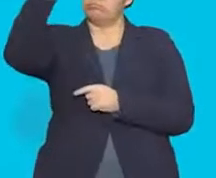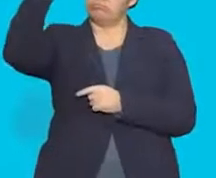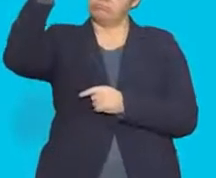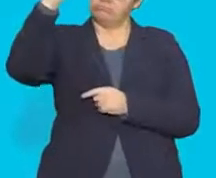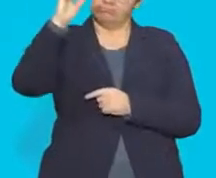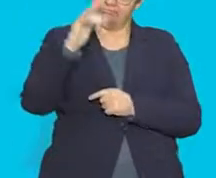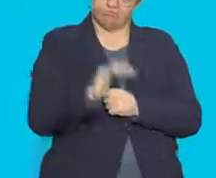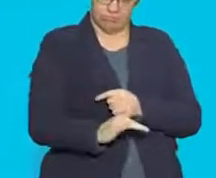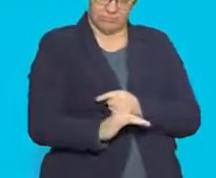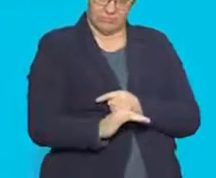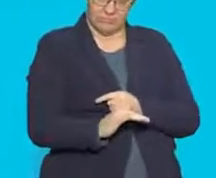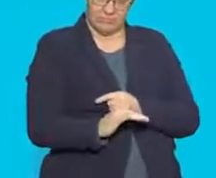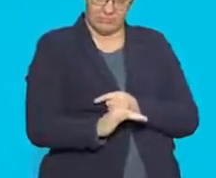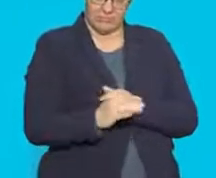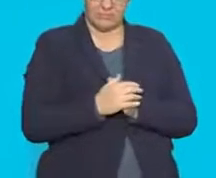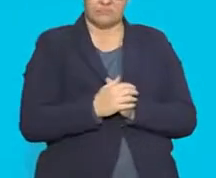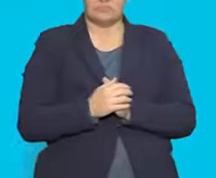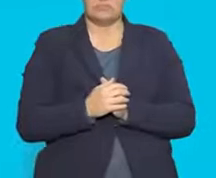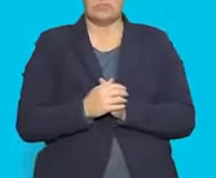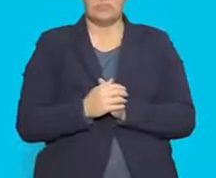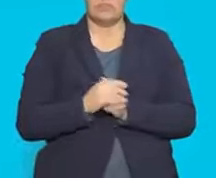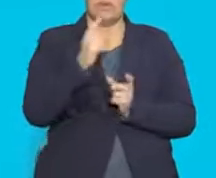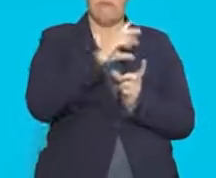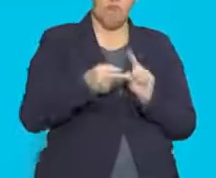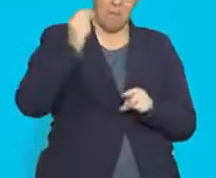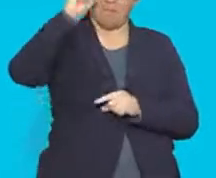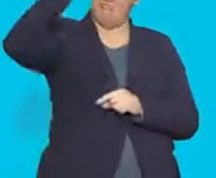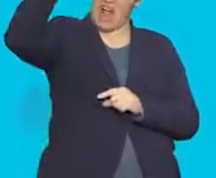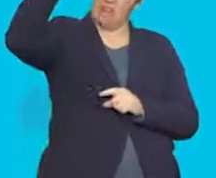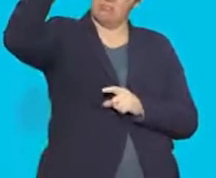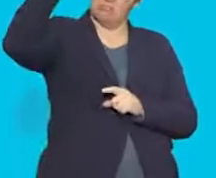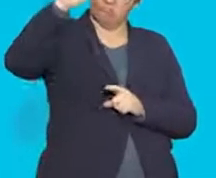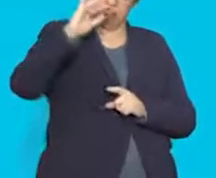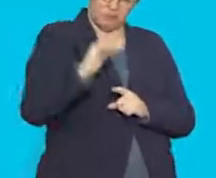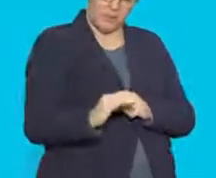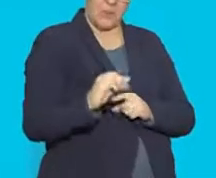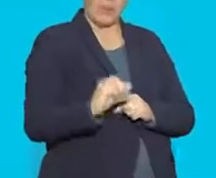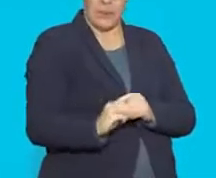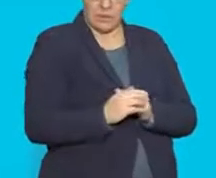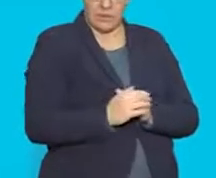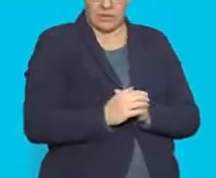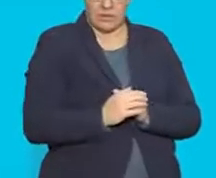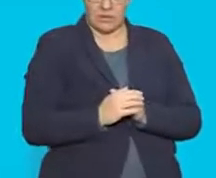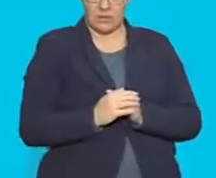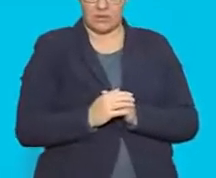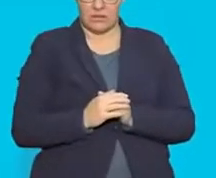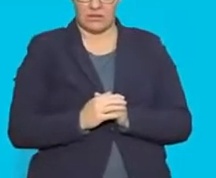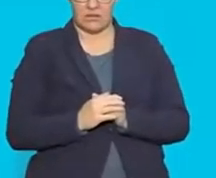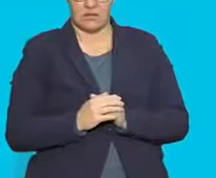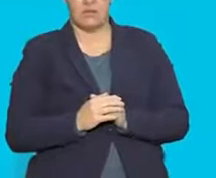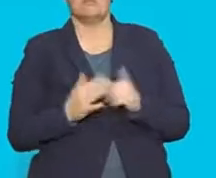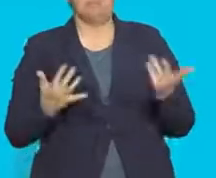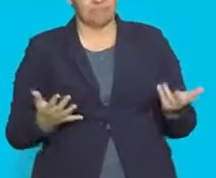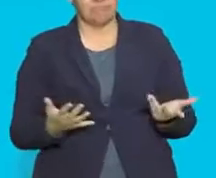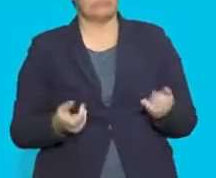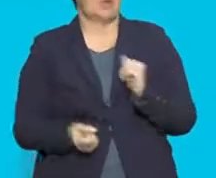zero, right? Just to make a typical example, from hero to zero, meaning from a very large amount of money to